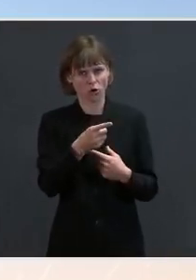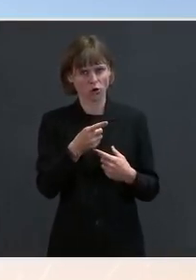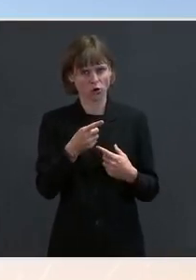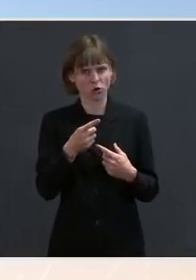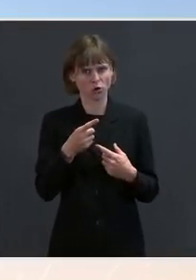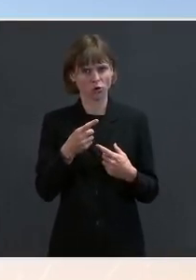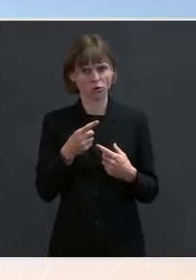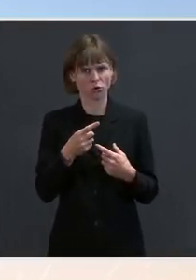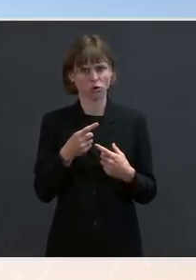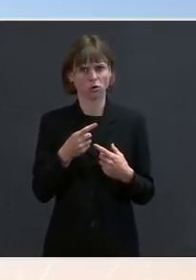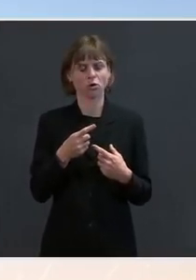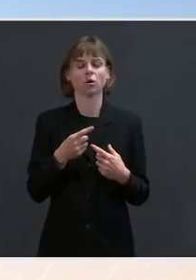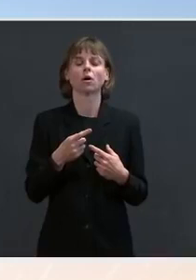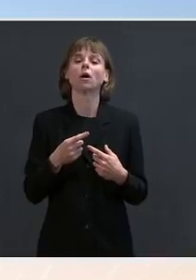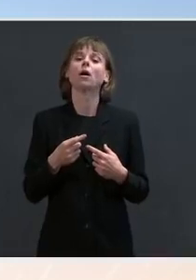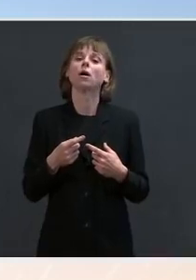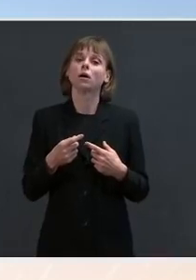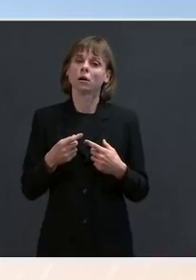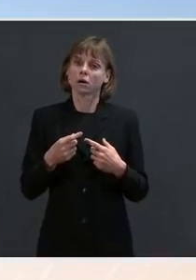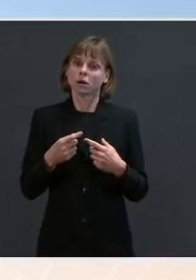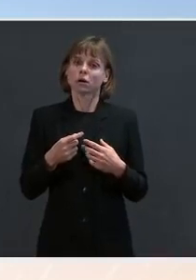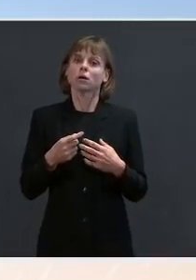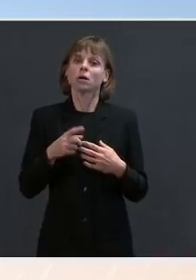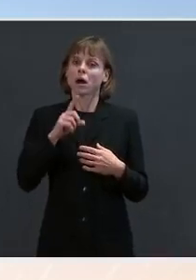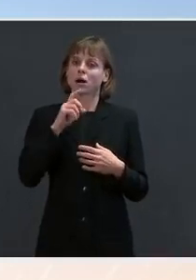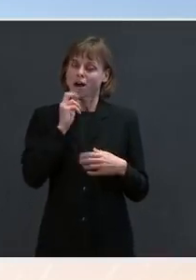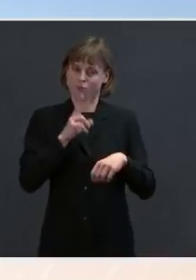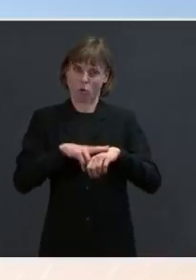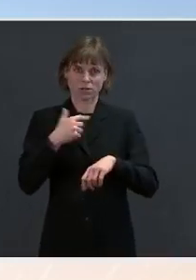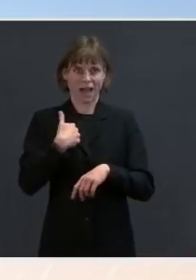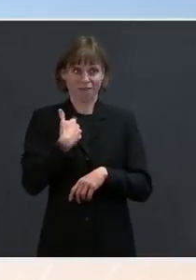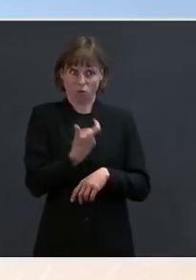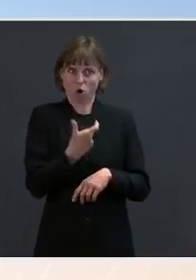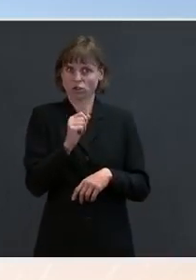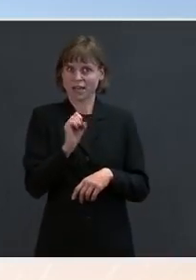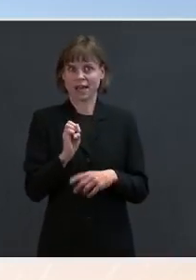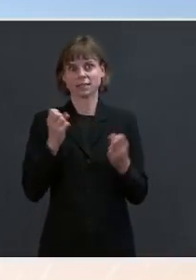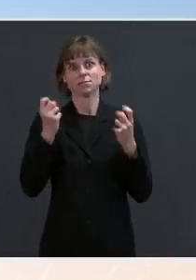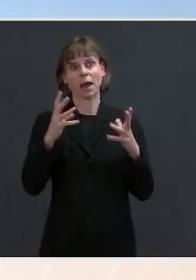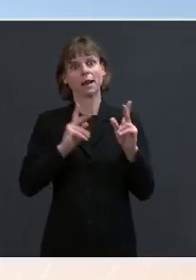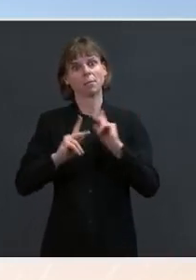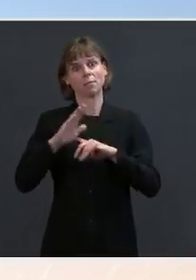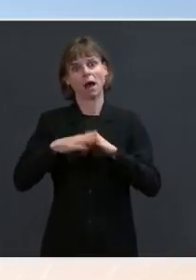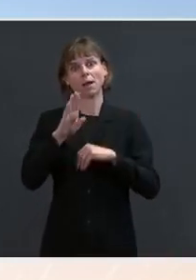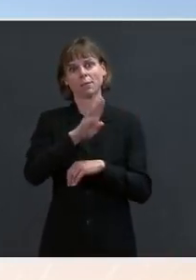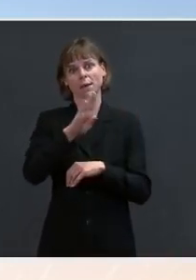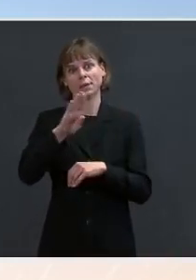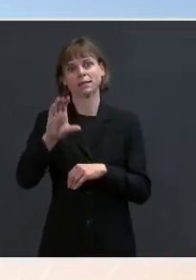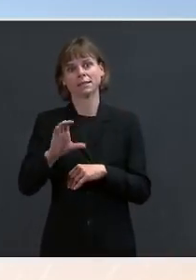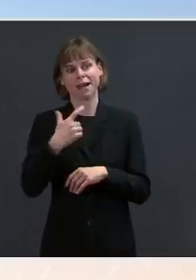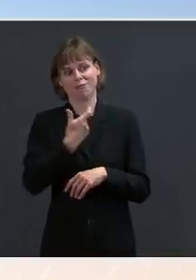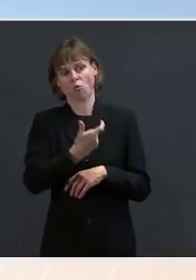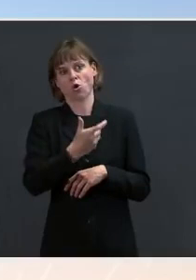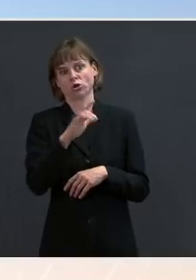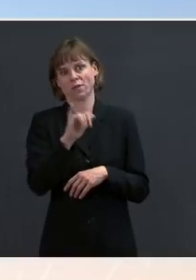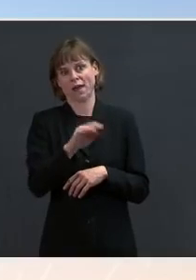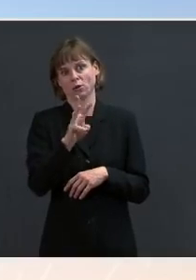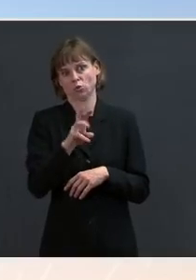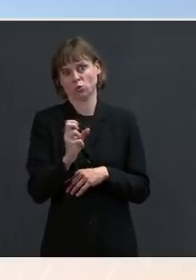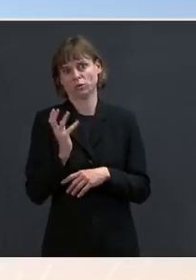for trial. Certainly, I've of course watched the case, as many people probably on BBC. We have watched coverage of it in the